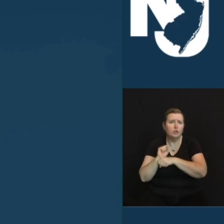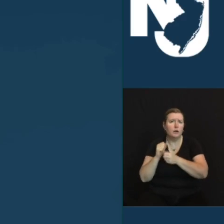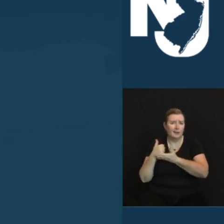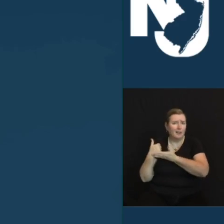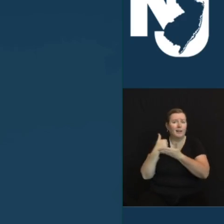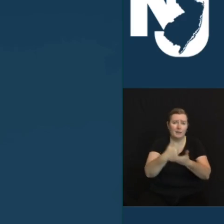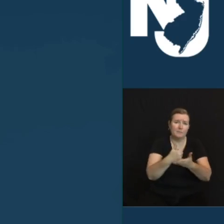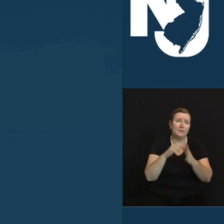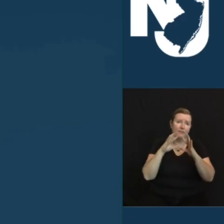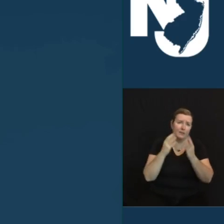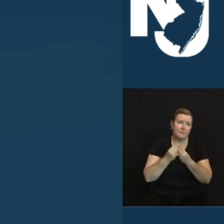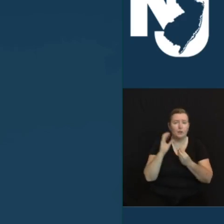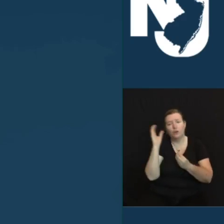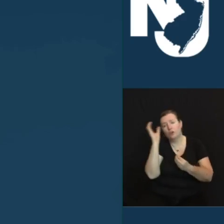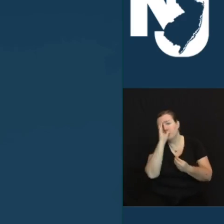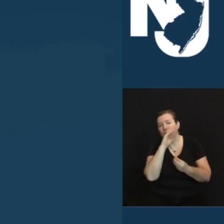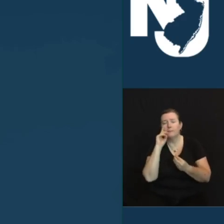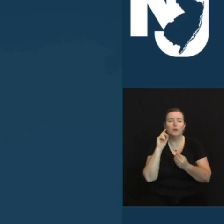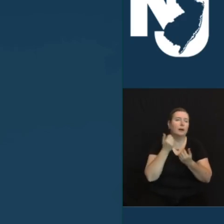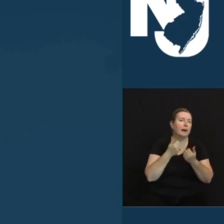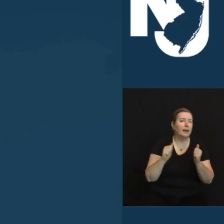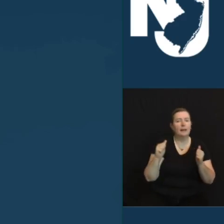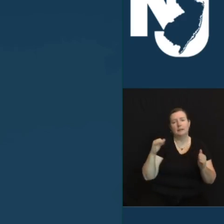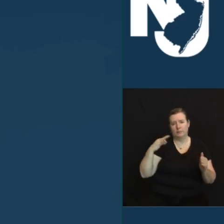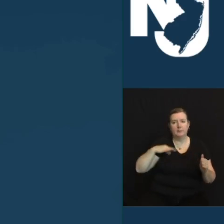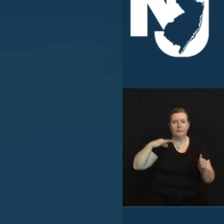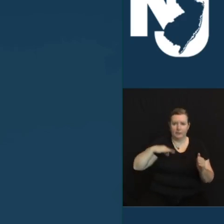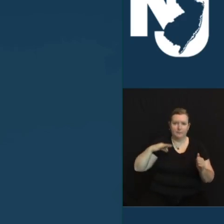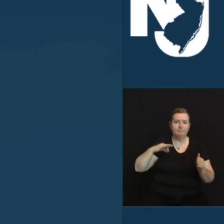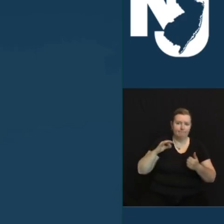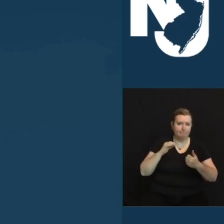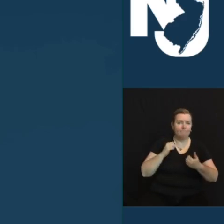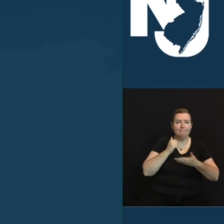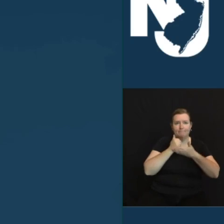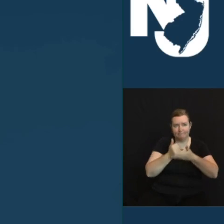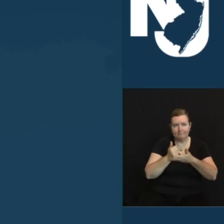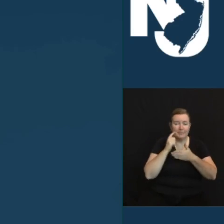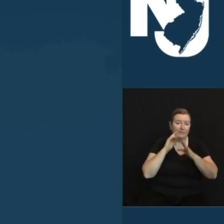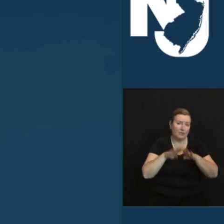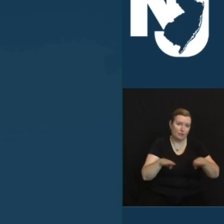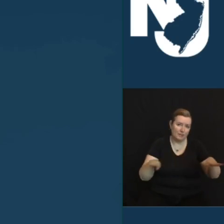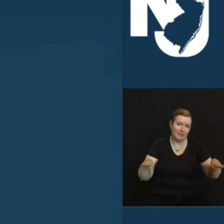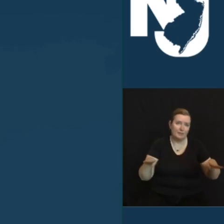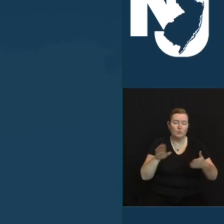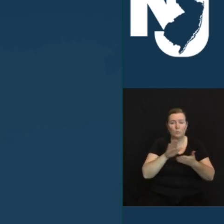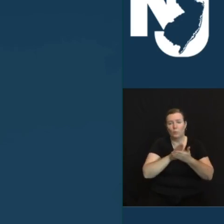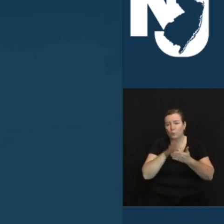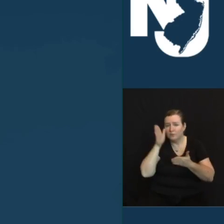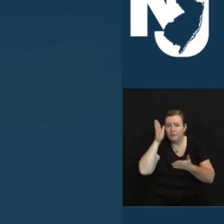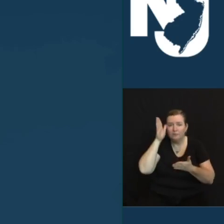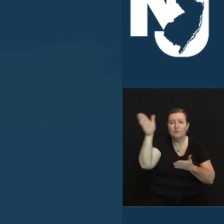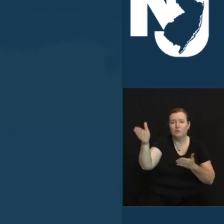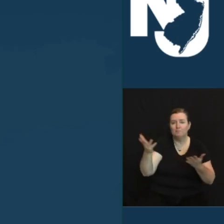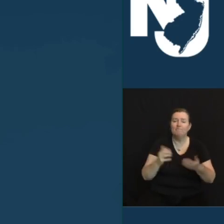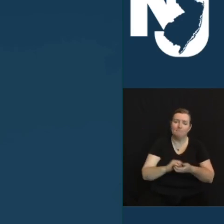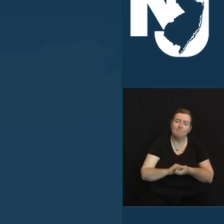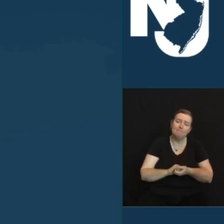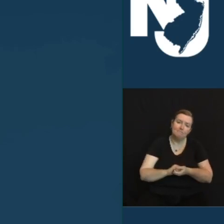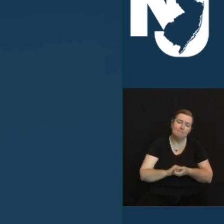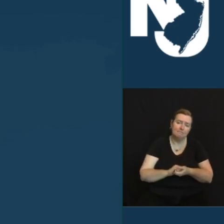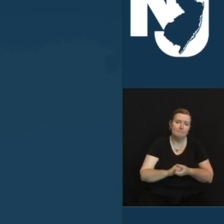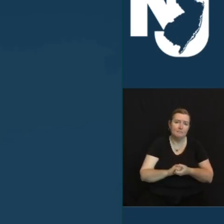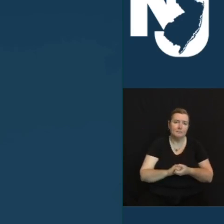receive, including higher education assistance from Beatrice, who was a student at Passaic County Community College, as well as